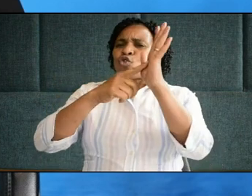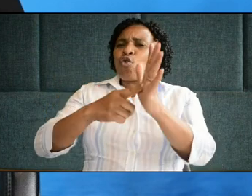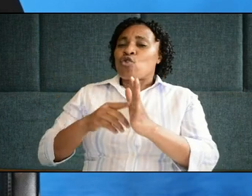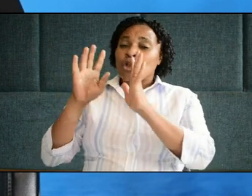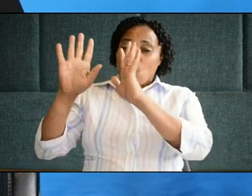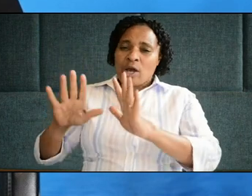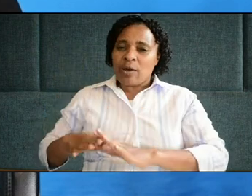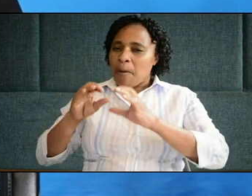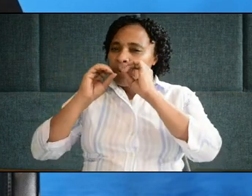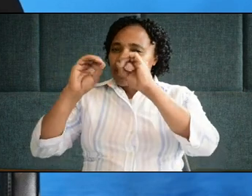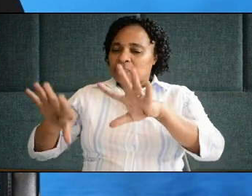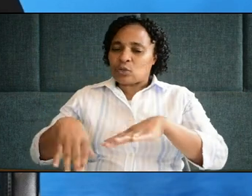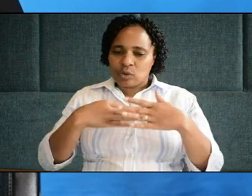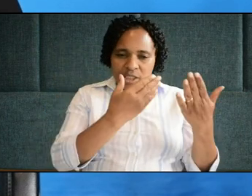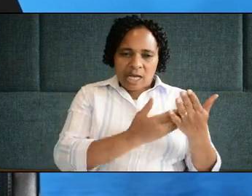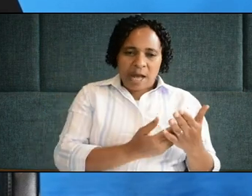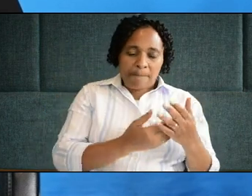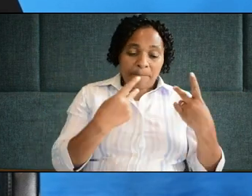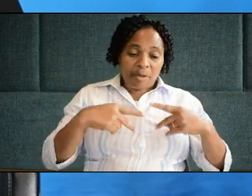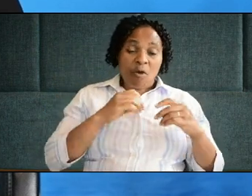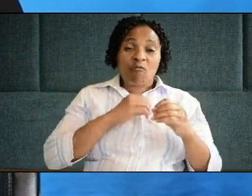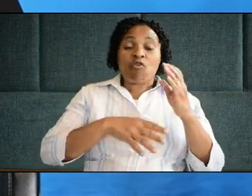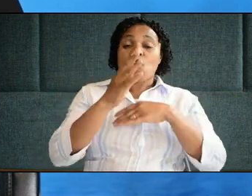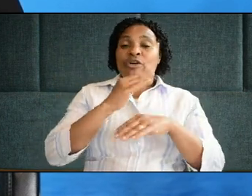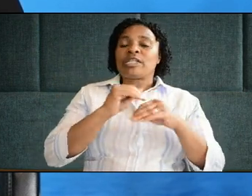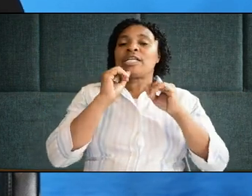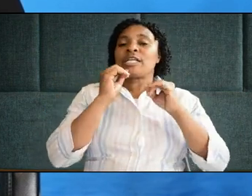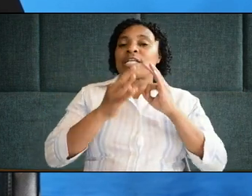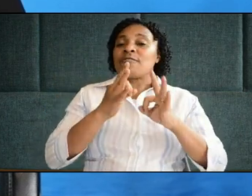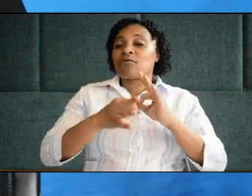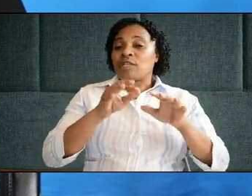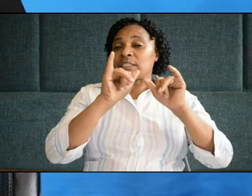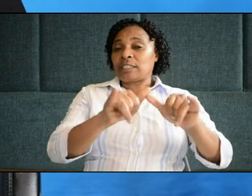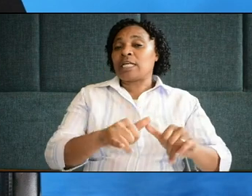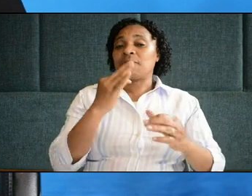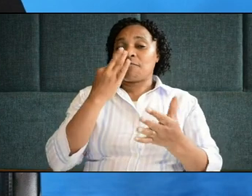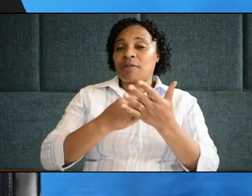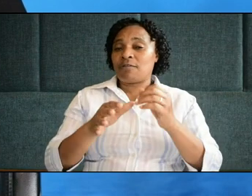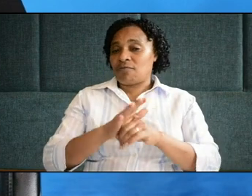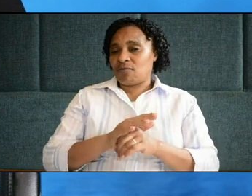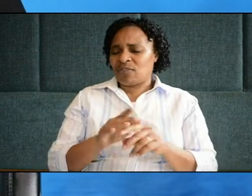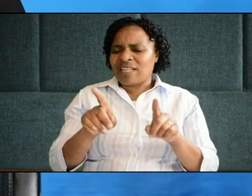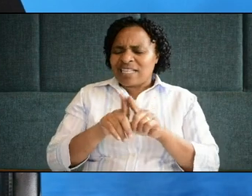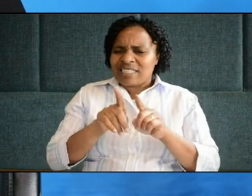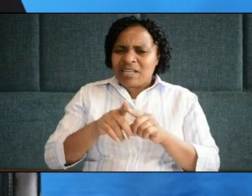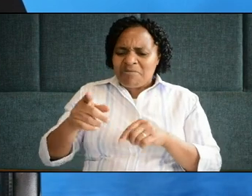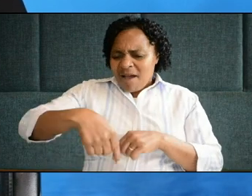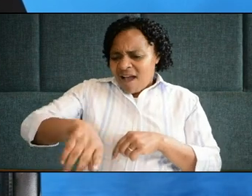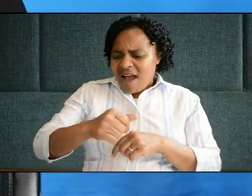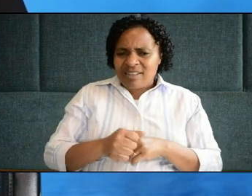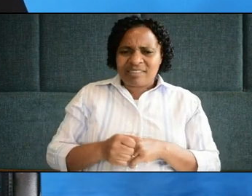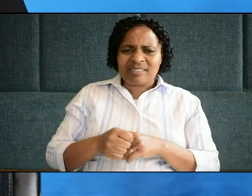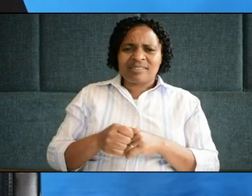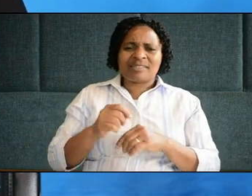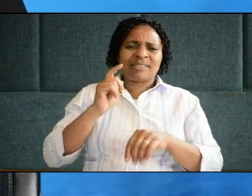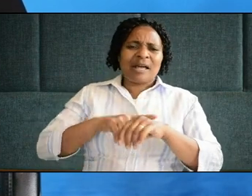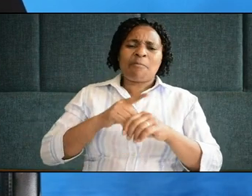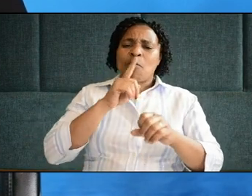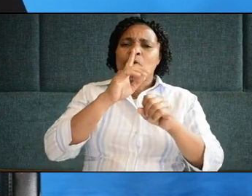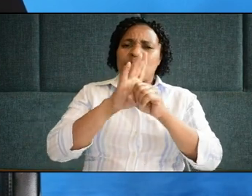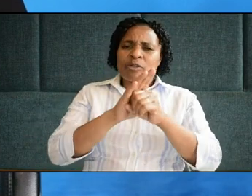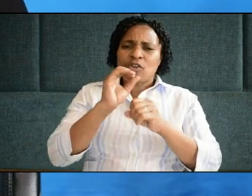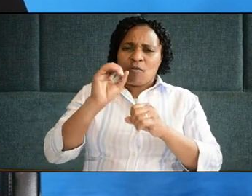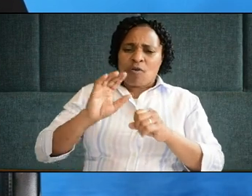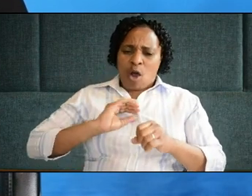they would attend the people of God if they remained faithful. So even in our anthem and our Pledge of